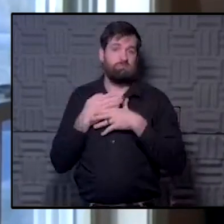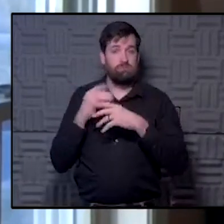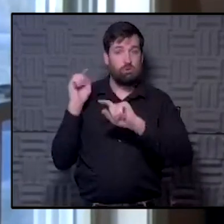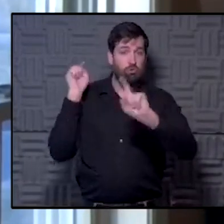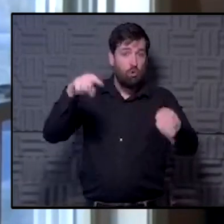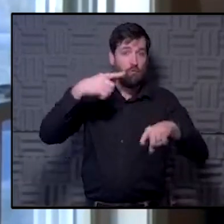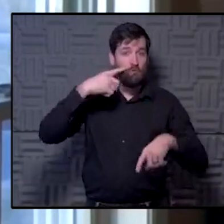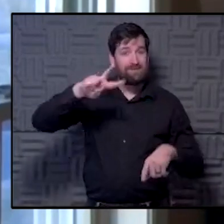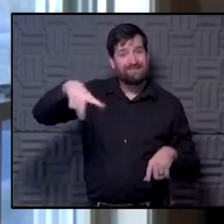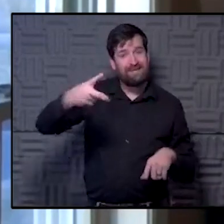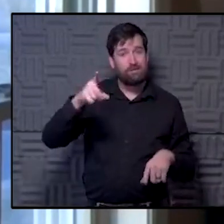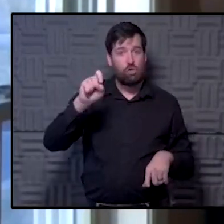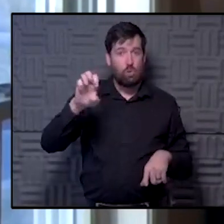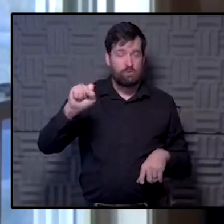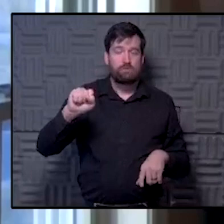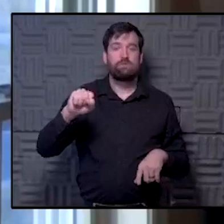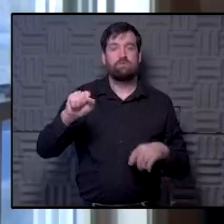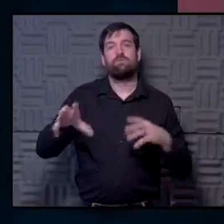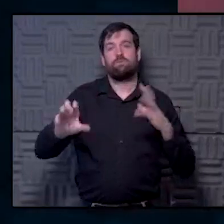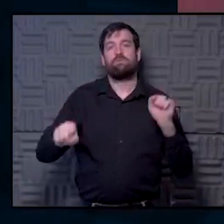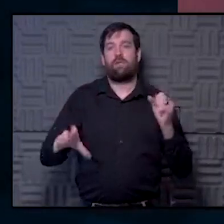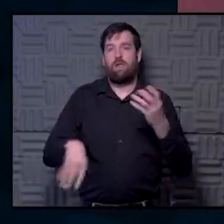it can be added to your same record.